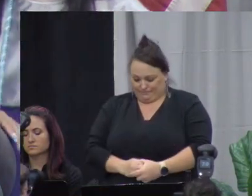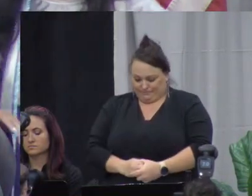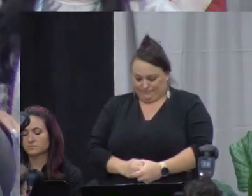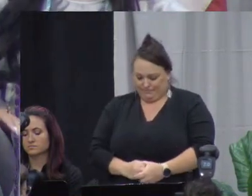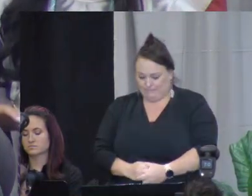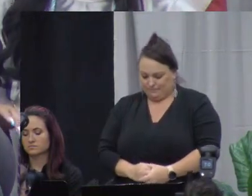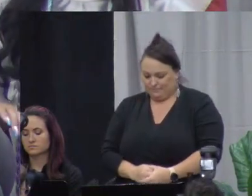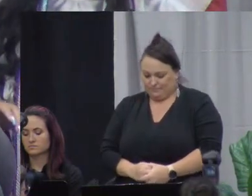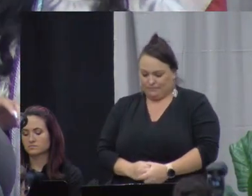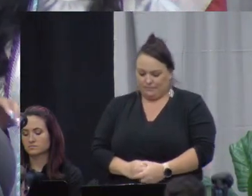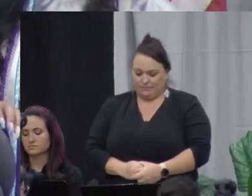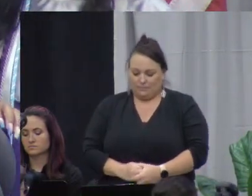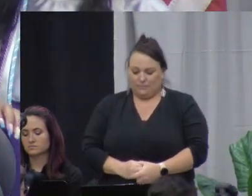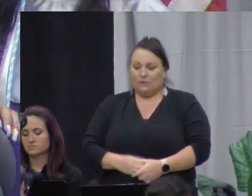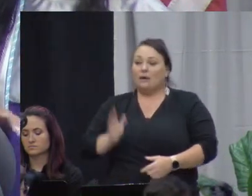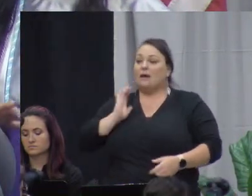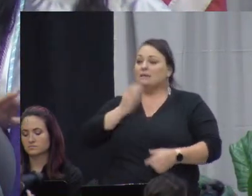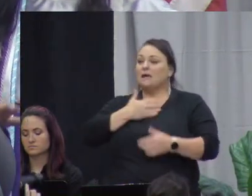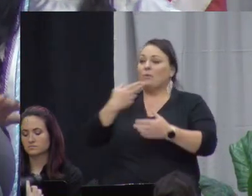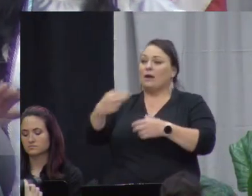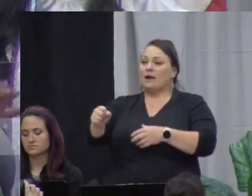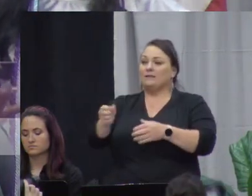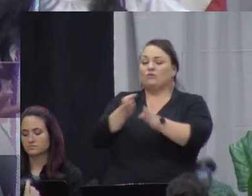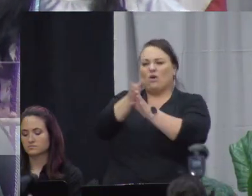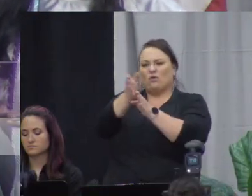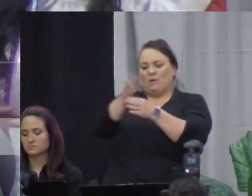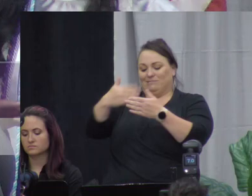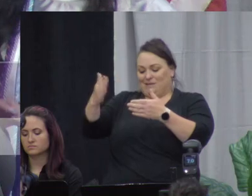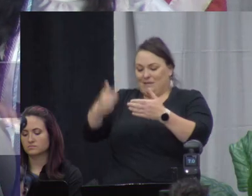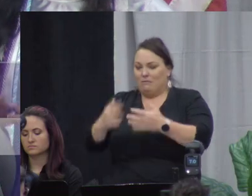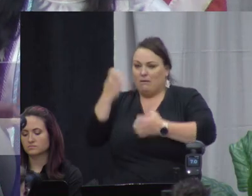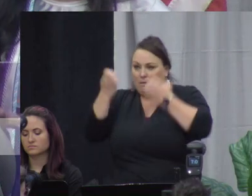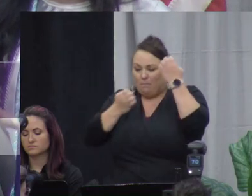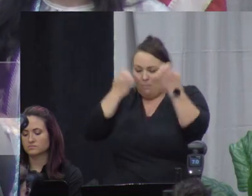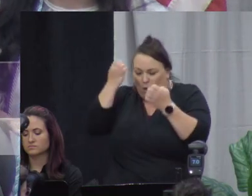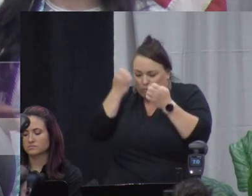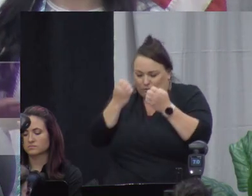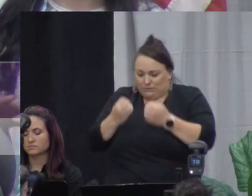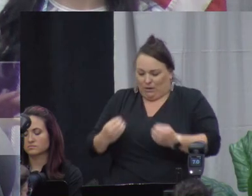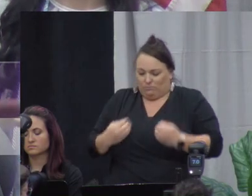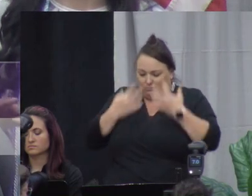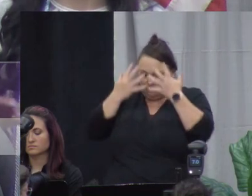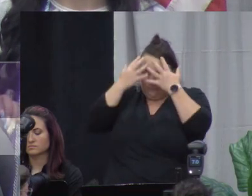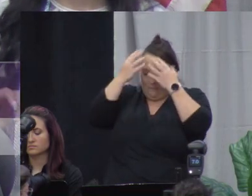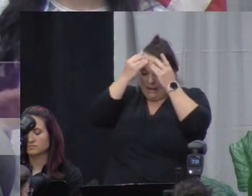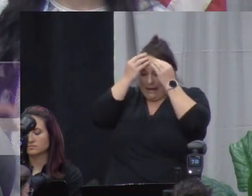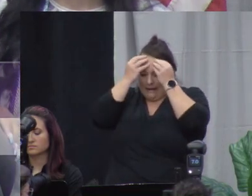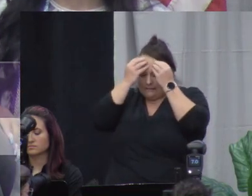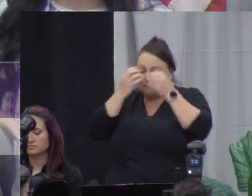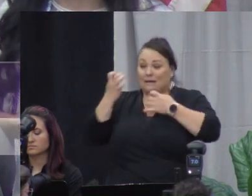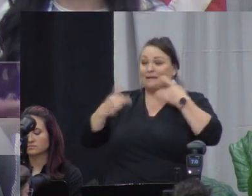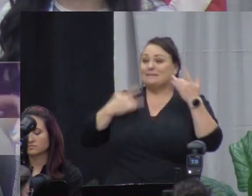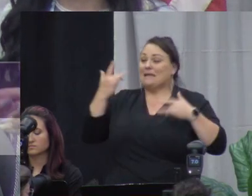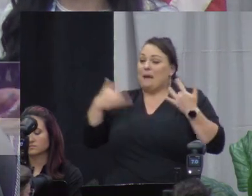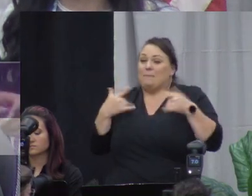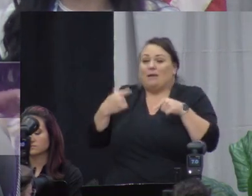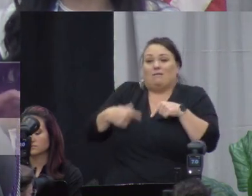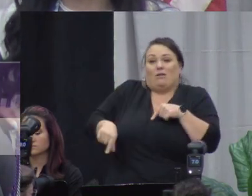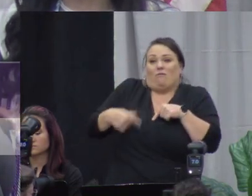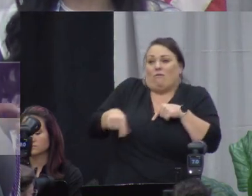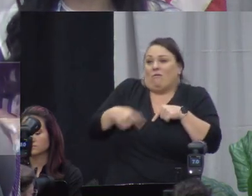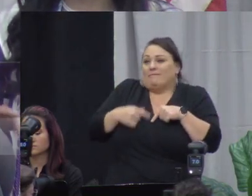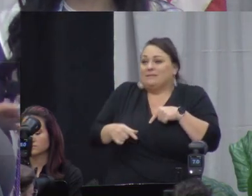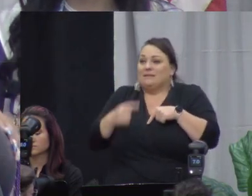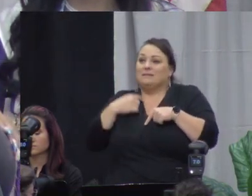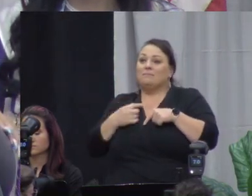As our high school career has come to an end, so many emotions are flooding our mind. Excitement, nerves, maybe grief of